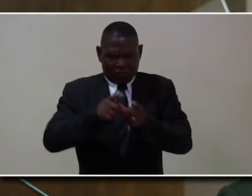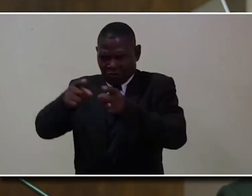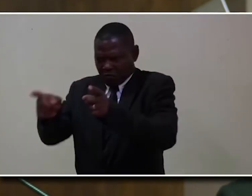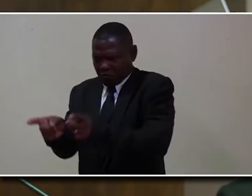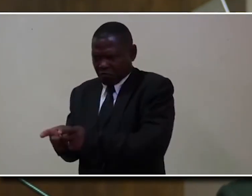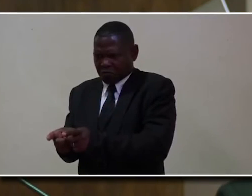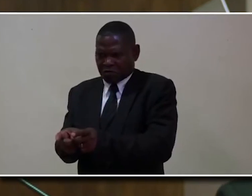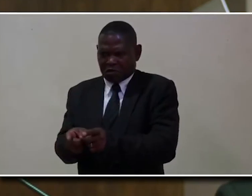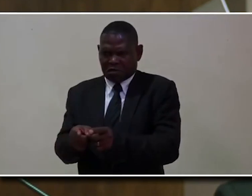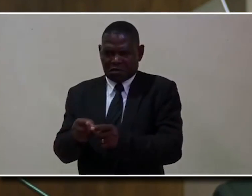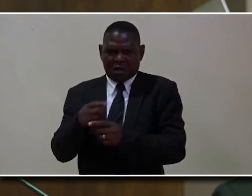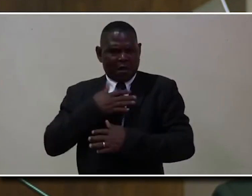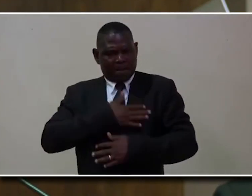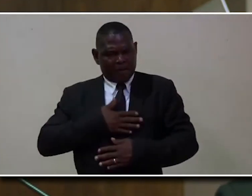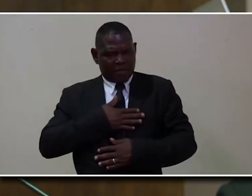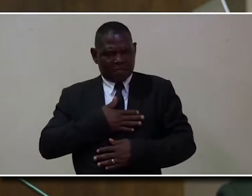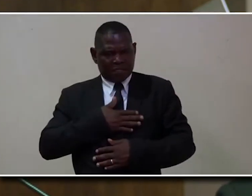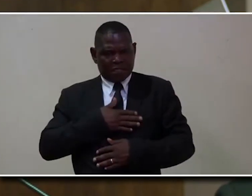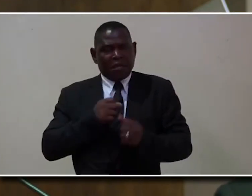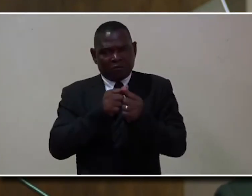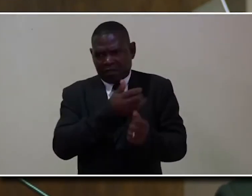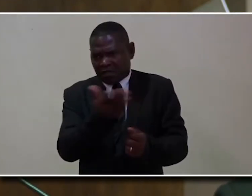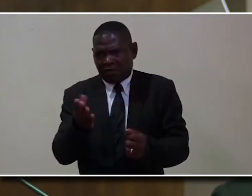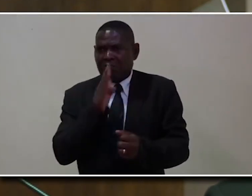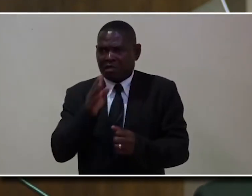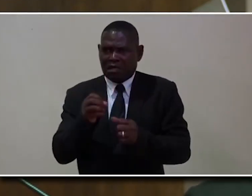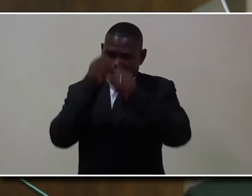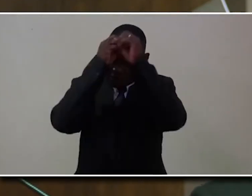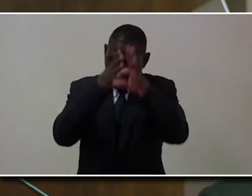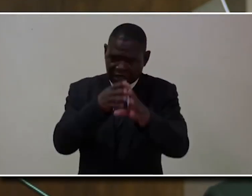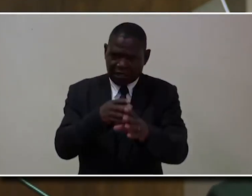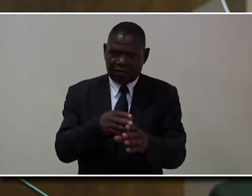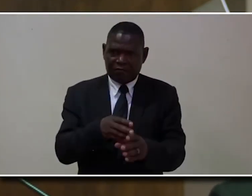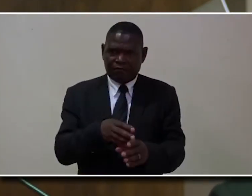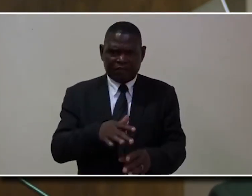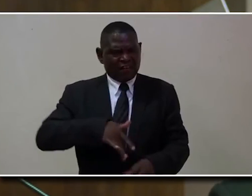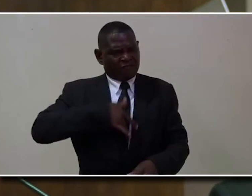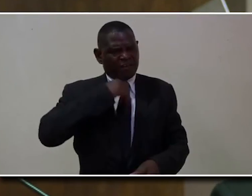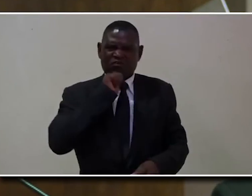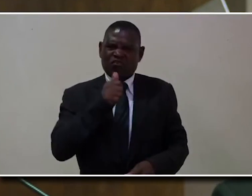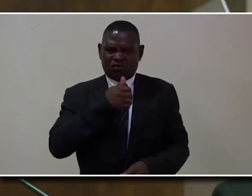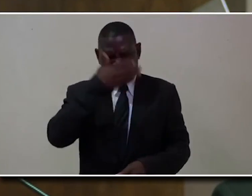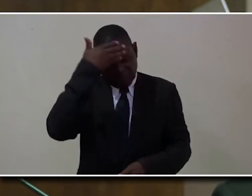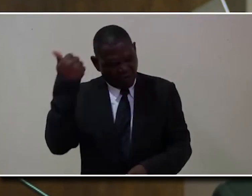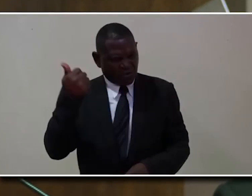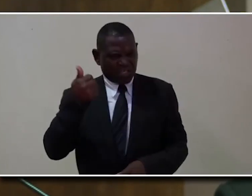Please, Father, be with them. And let them not feel forgotten on account of what they are passing through.